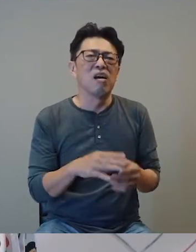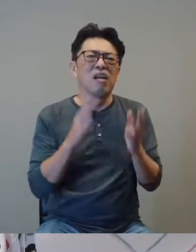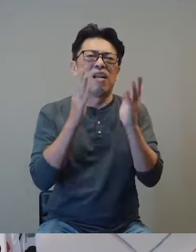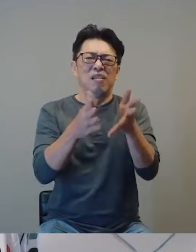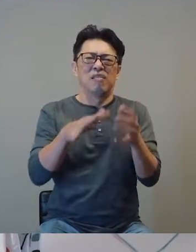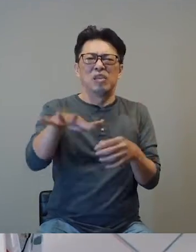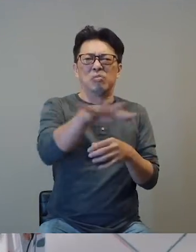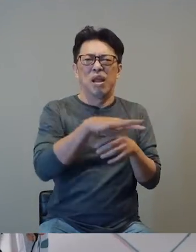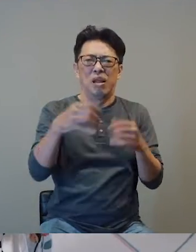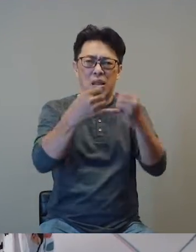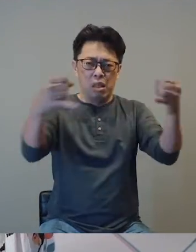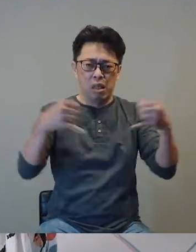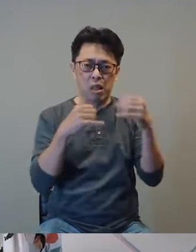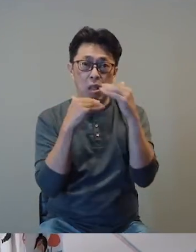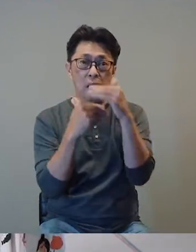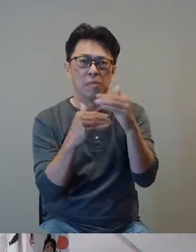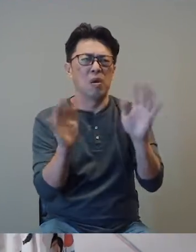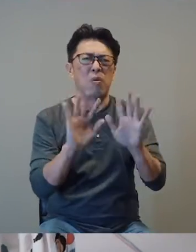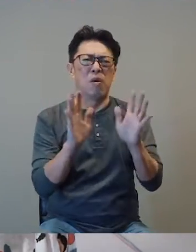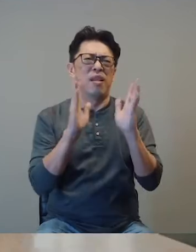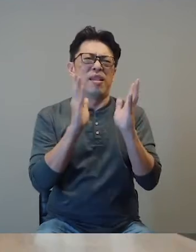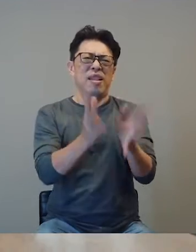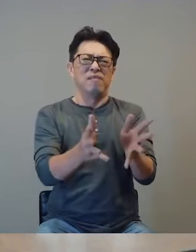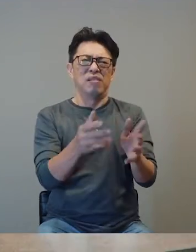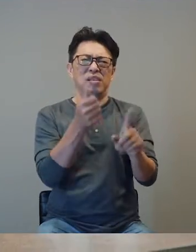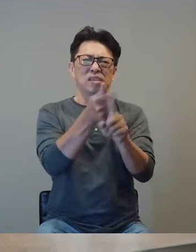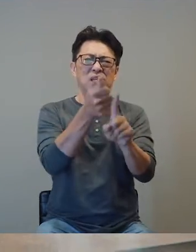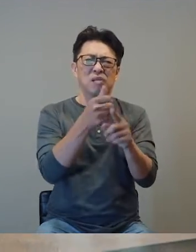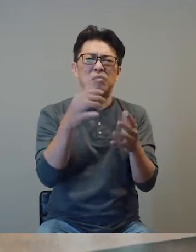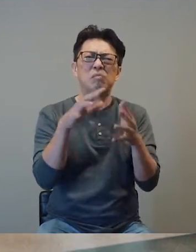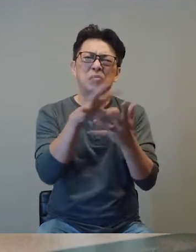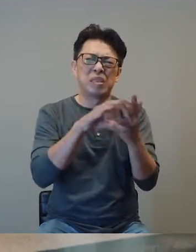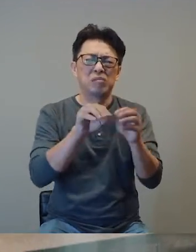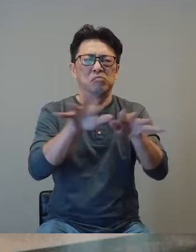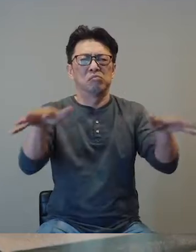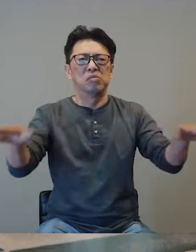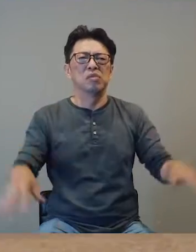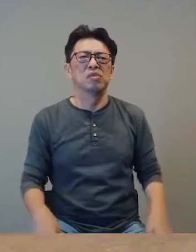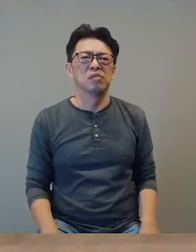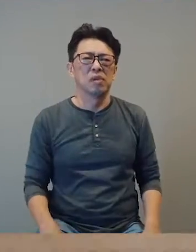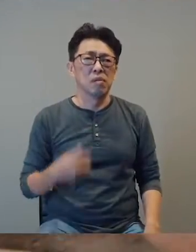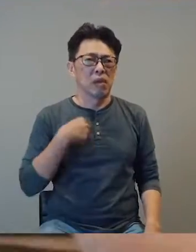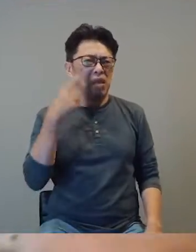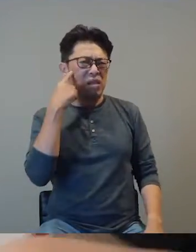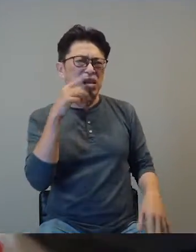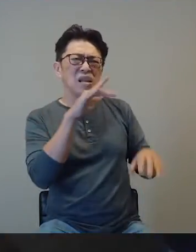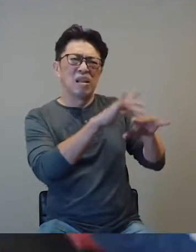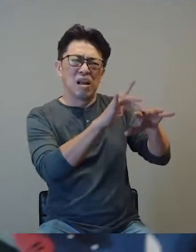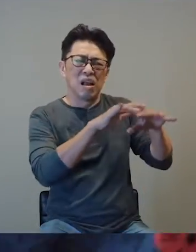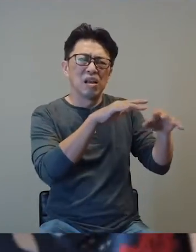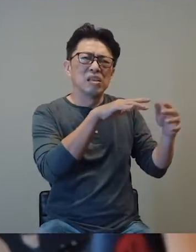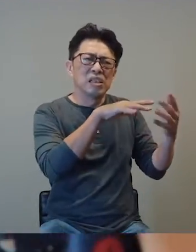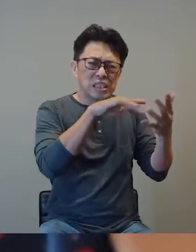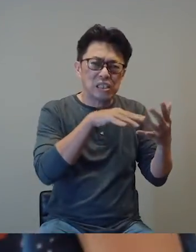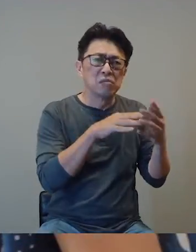even messier, let it spread out and sprawl out outside the body of that space. And I think with Tactility Studies,